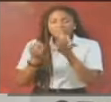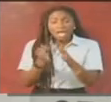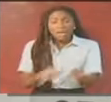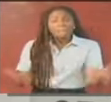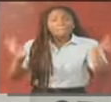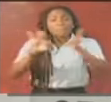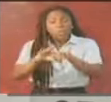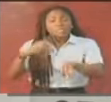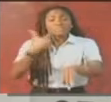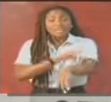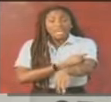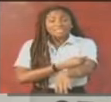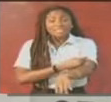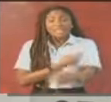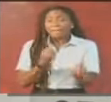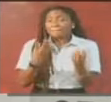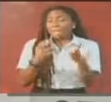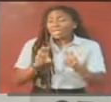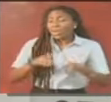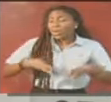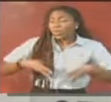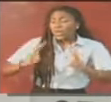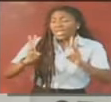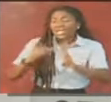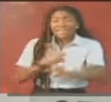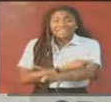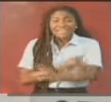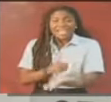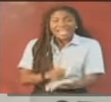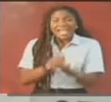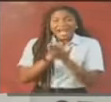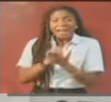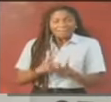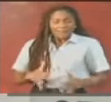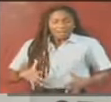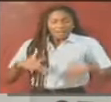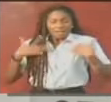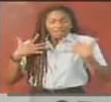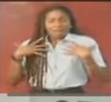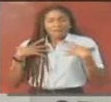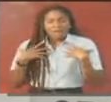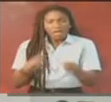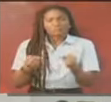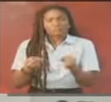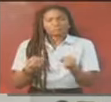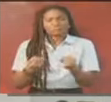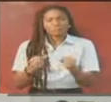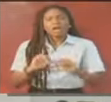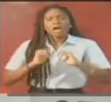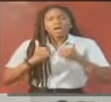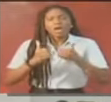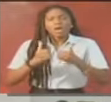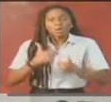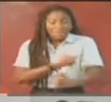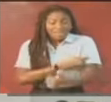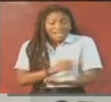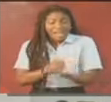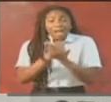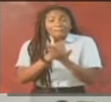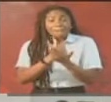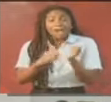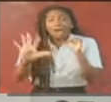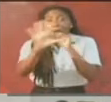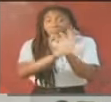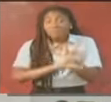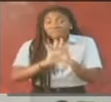many ways in which vaccines enable us to lead healthy and productive lives by preventing the spread of